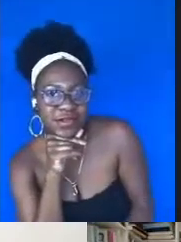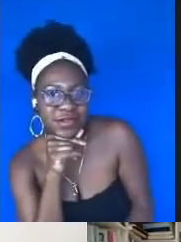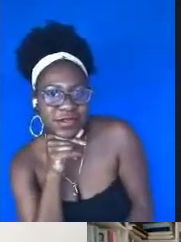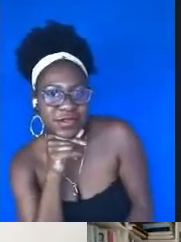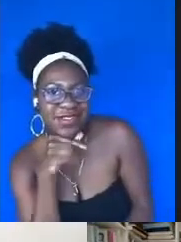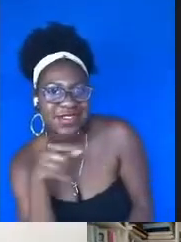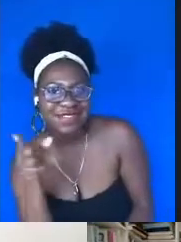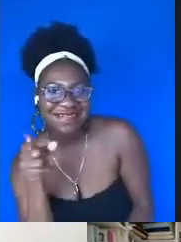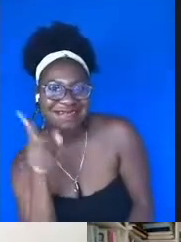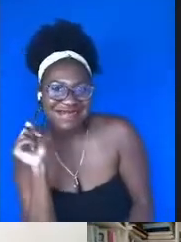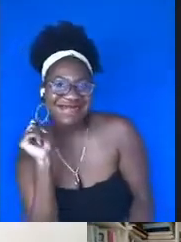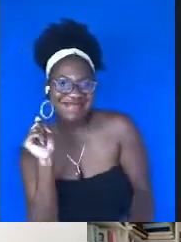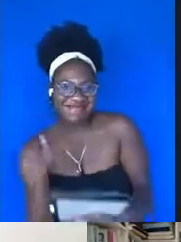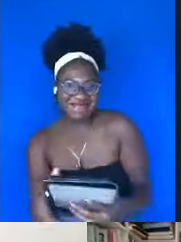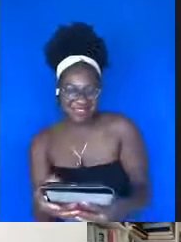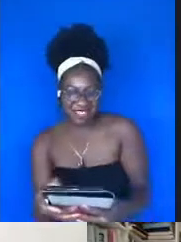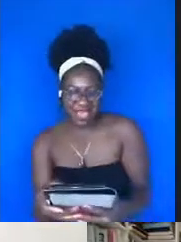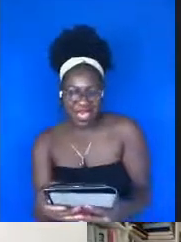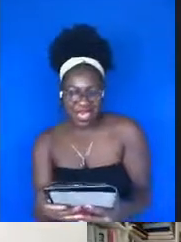the sun. Where the place?